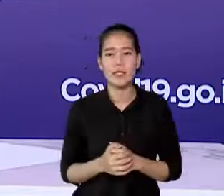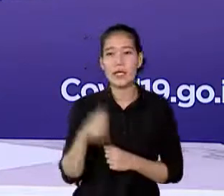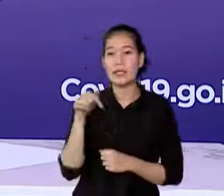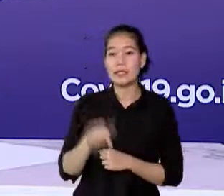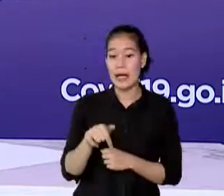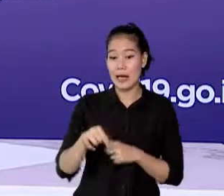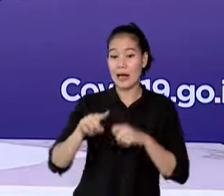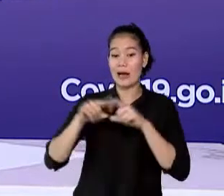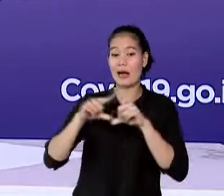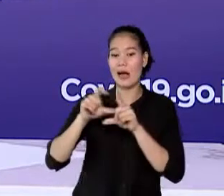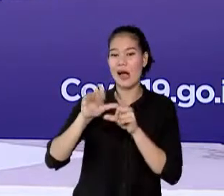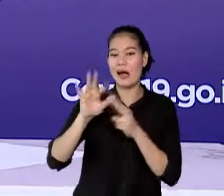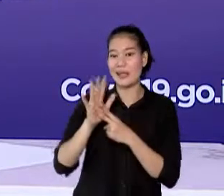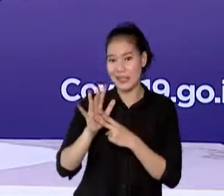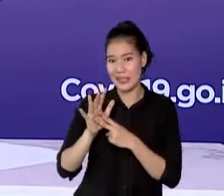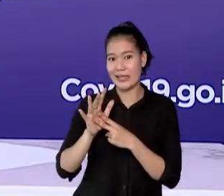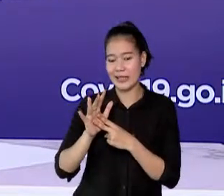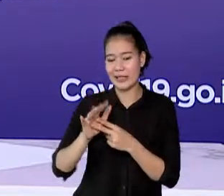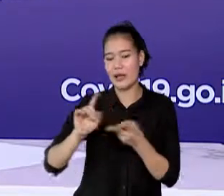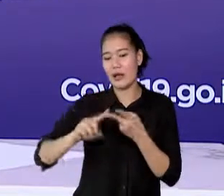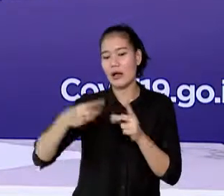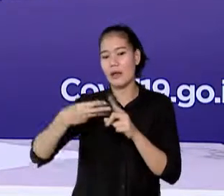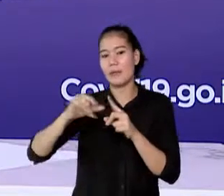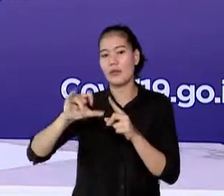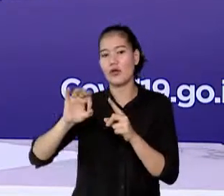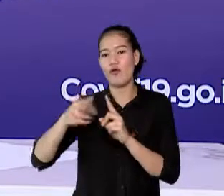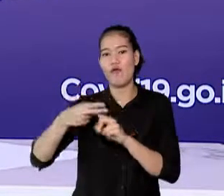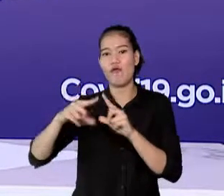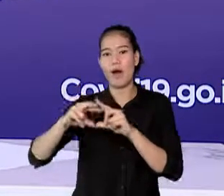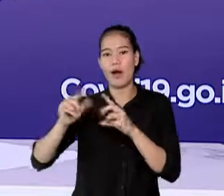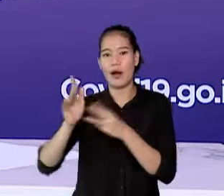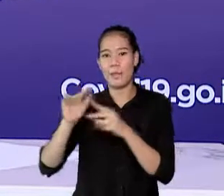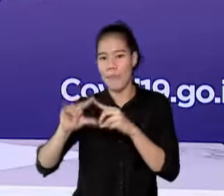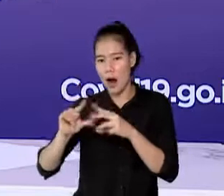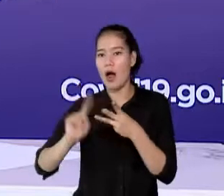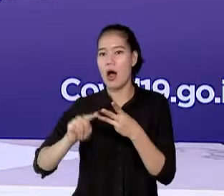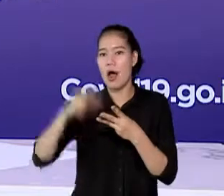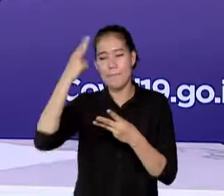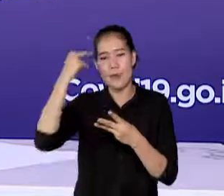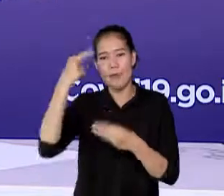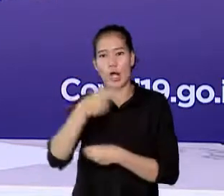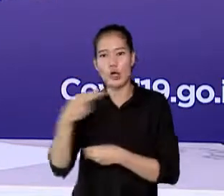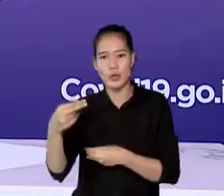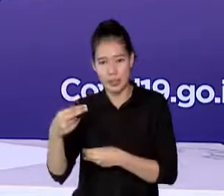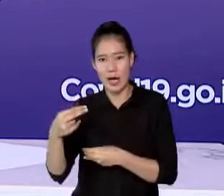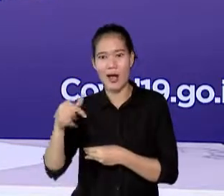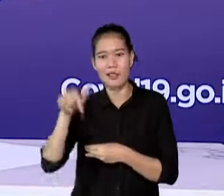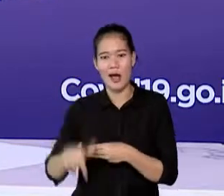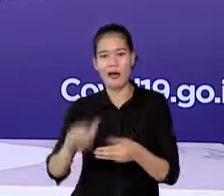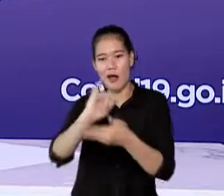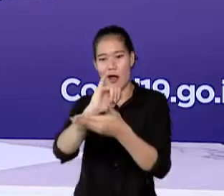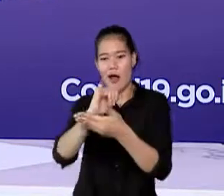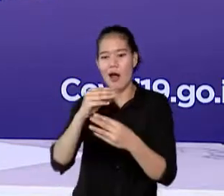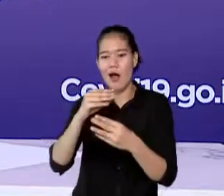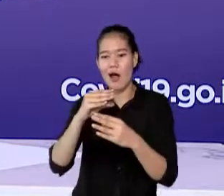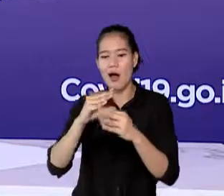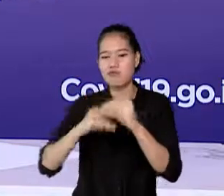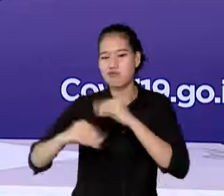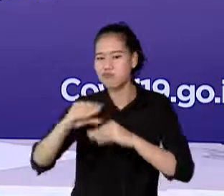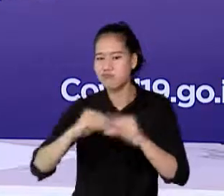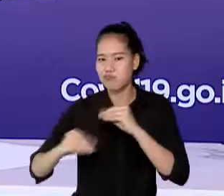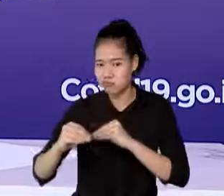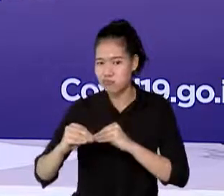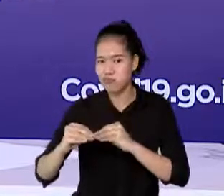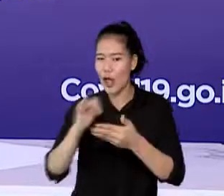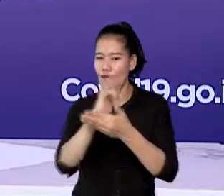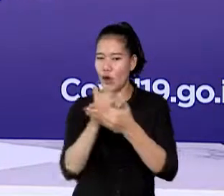Currently, Kadin, Bio Farma, and also the government of Indonesia are conducting technical discussions regarding the Gotong